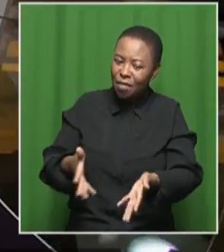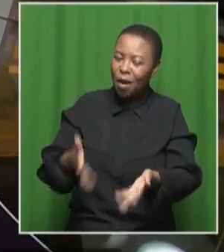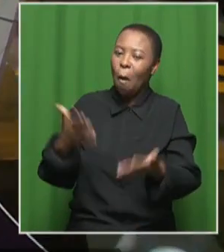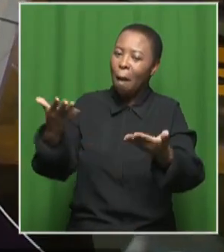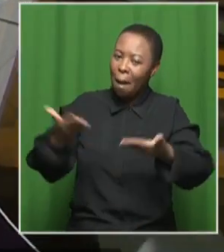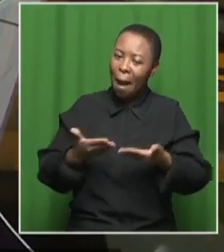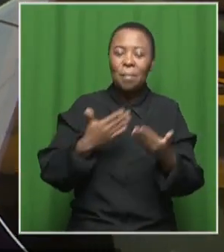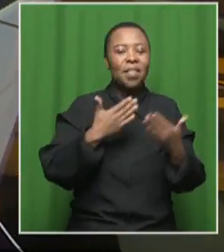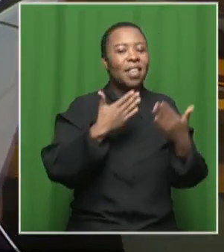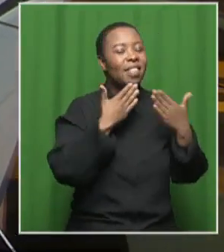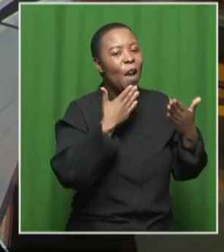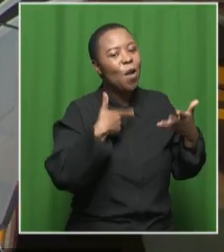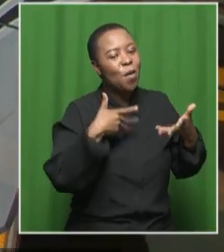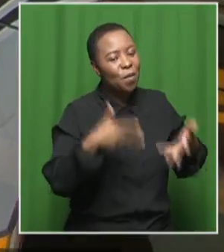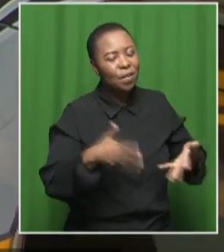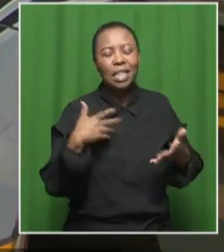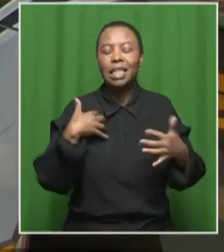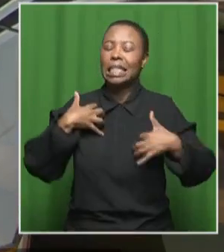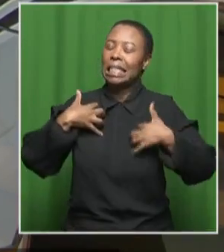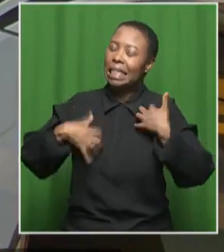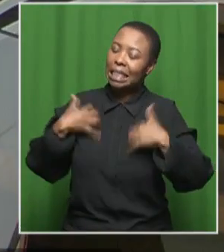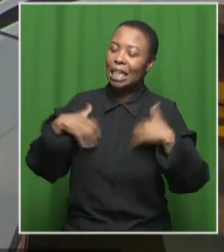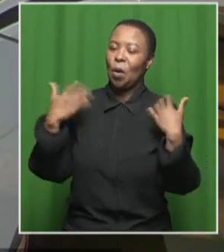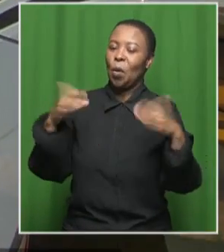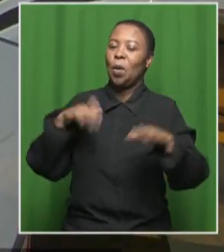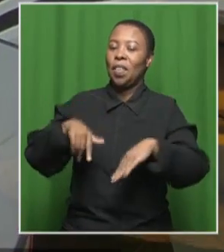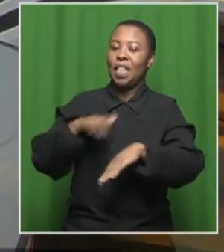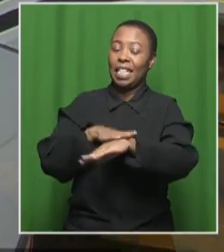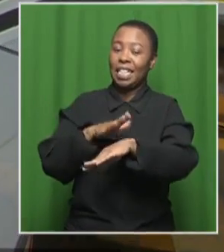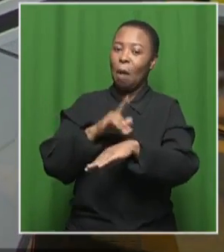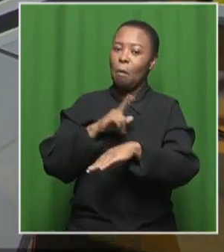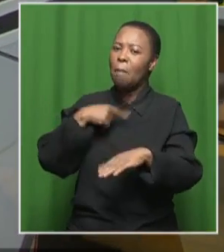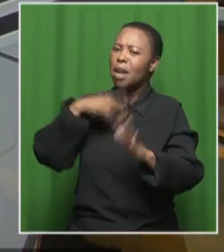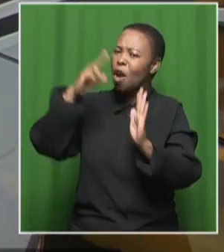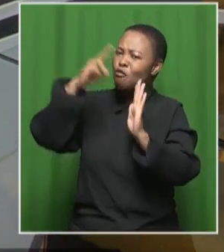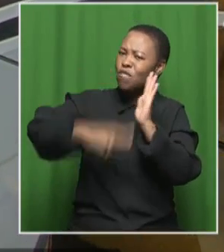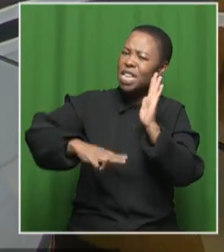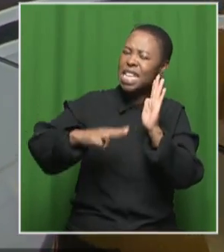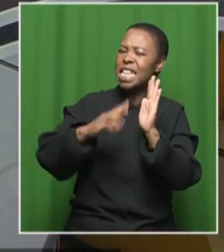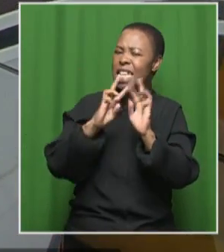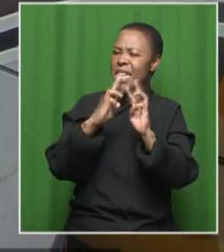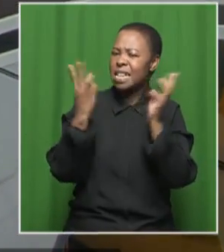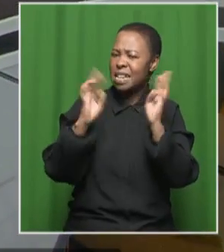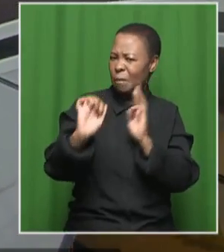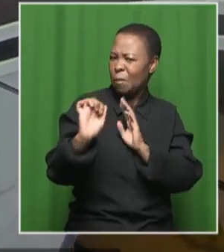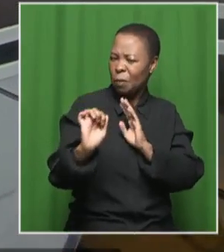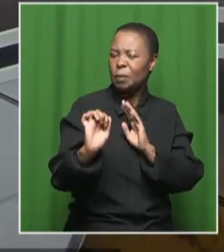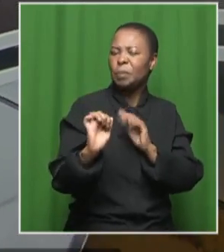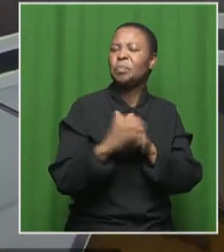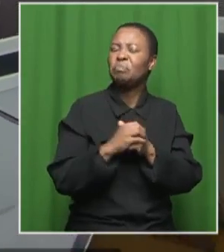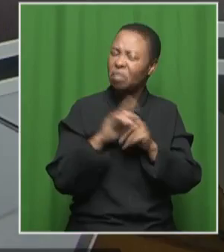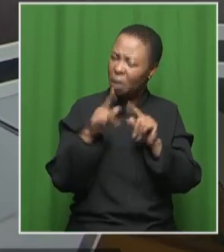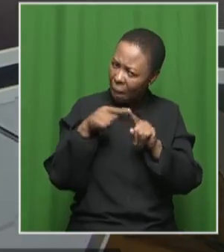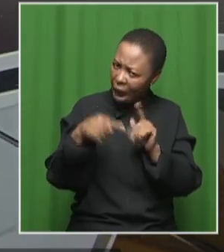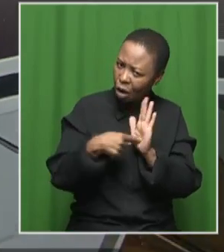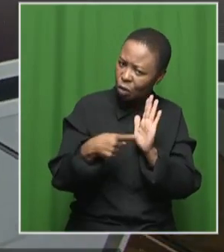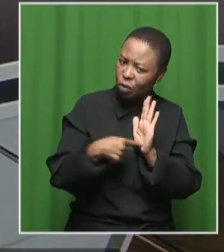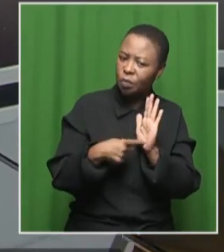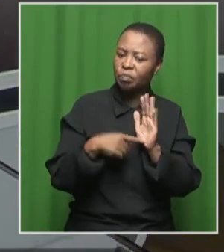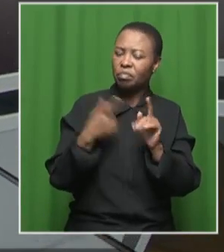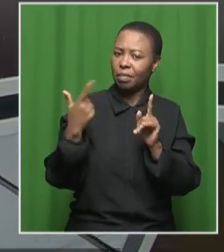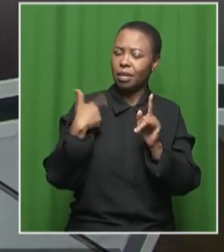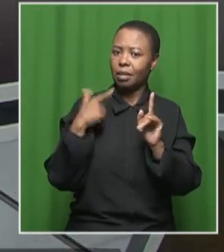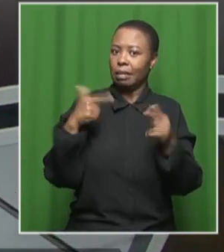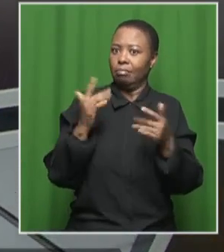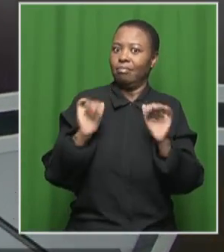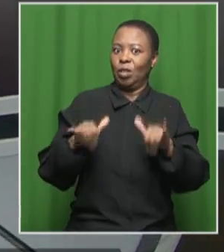for having me. This is an exciting moment, and especially as, you know, I've been reading articles about this, and, you know, when there is anticipation